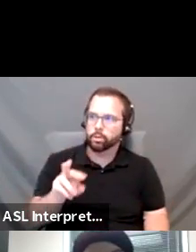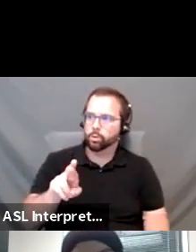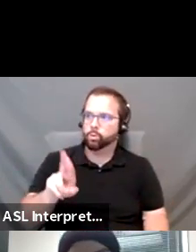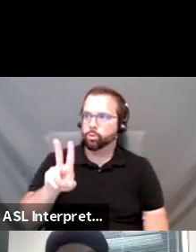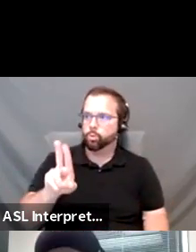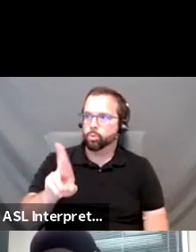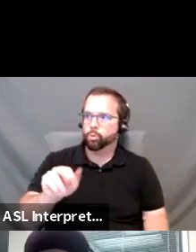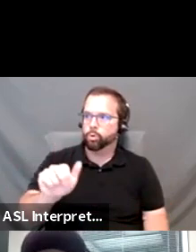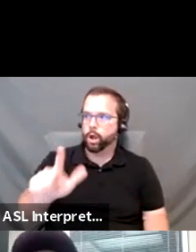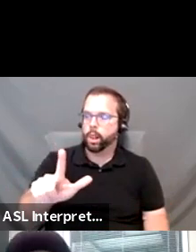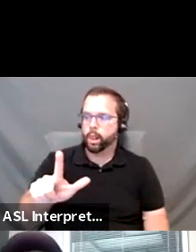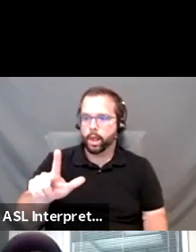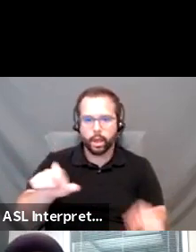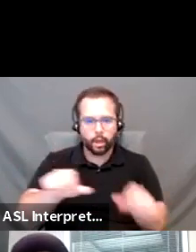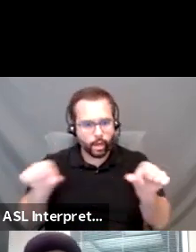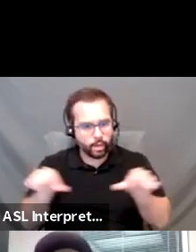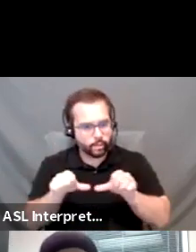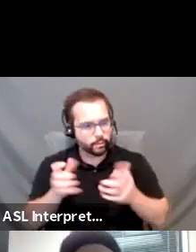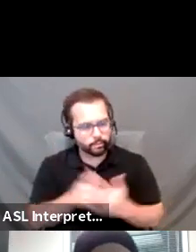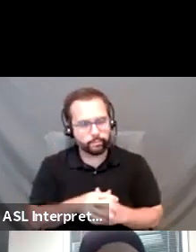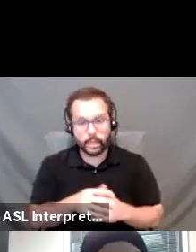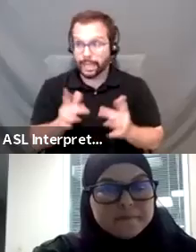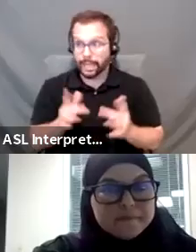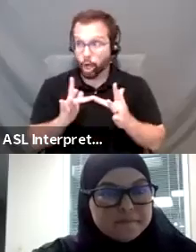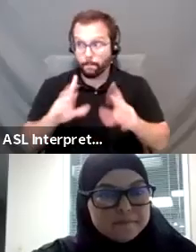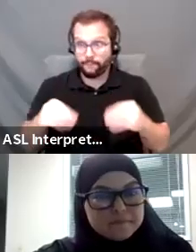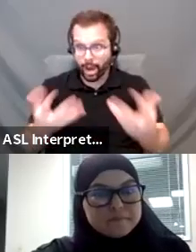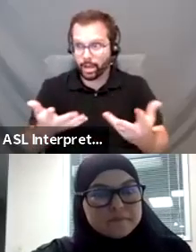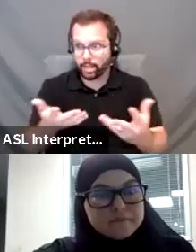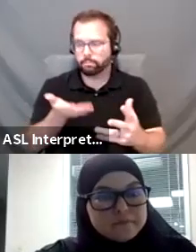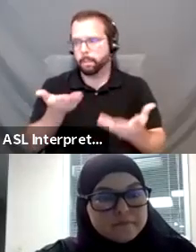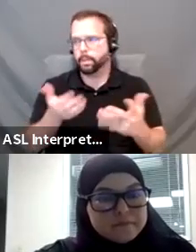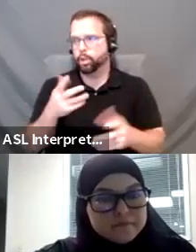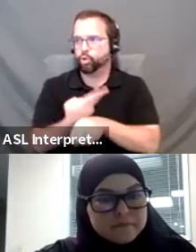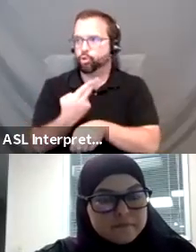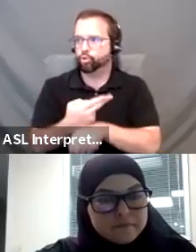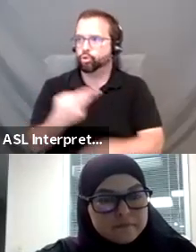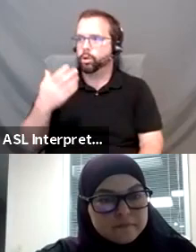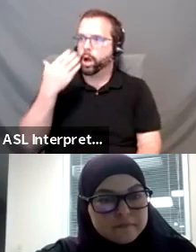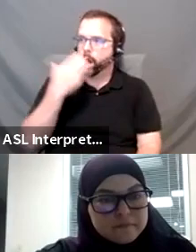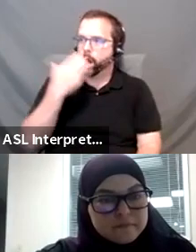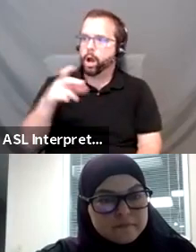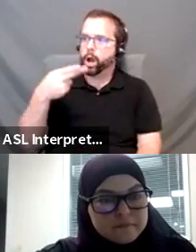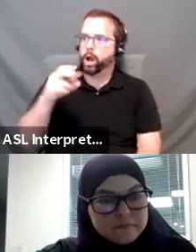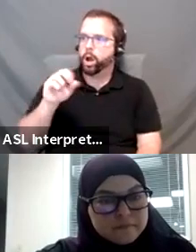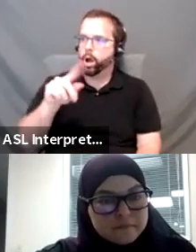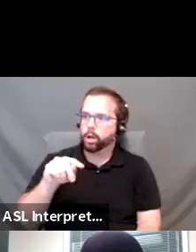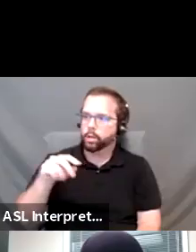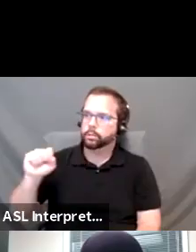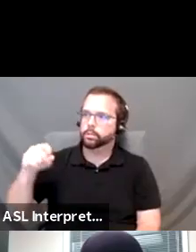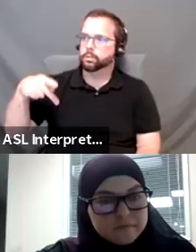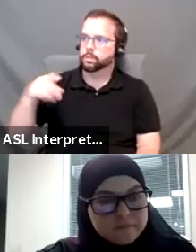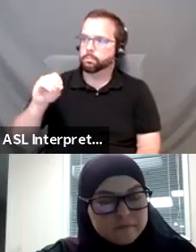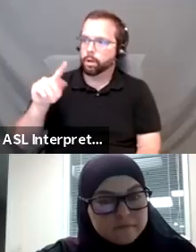provided certain hotspots in certain areas of our outer counties, our more rural areas, and that's been able to play a really